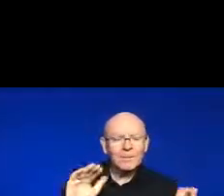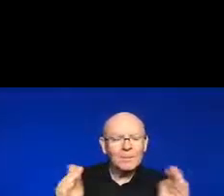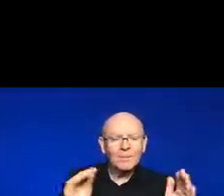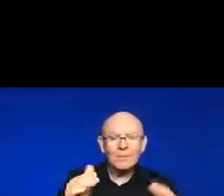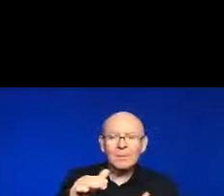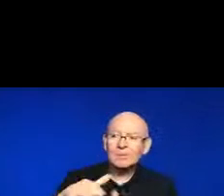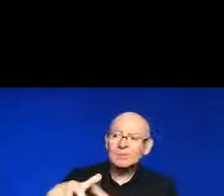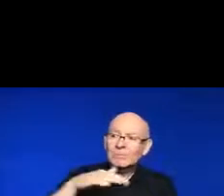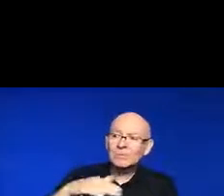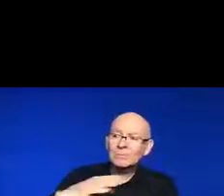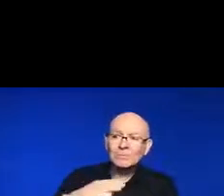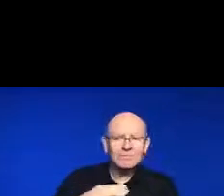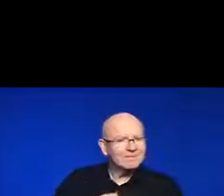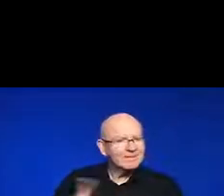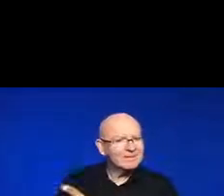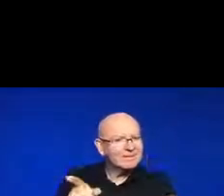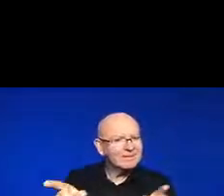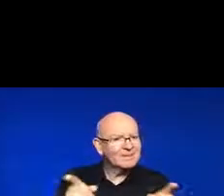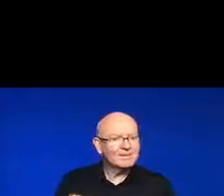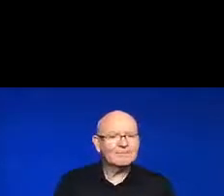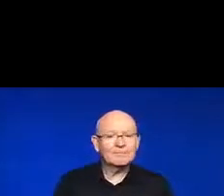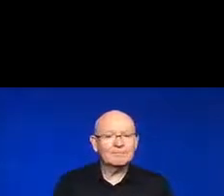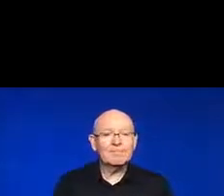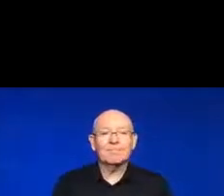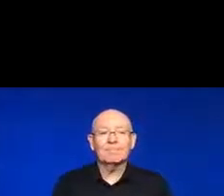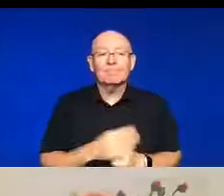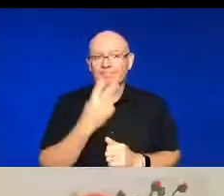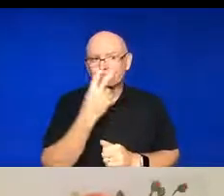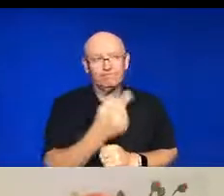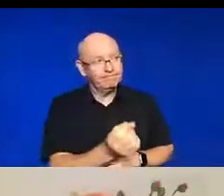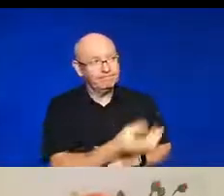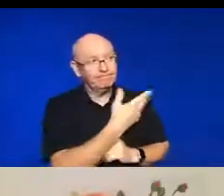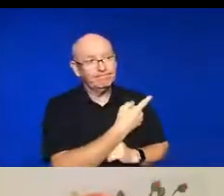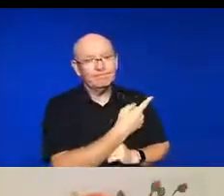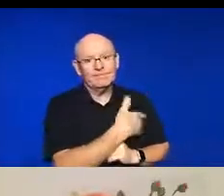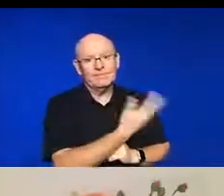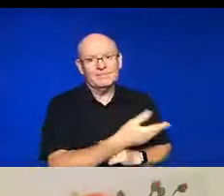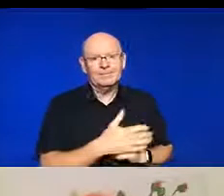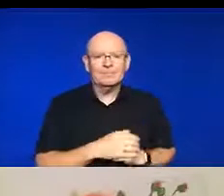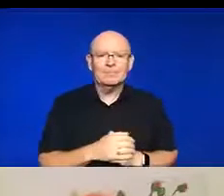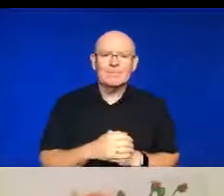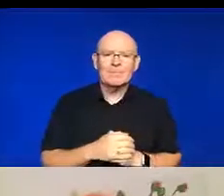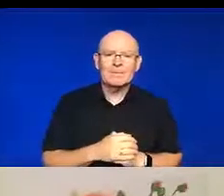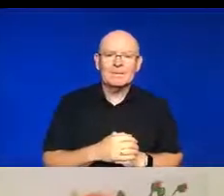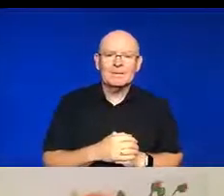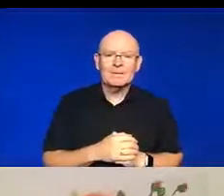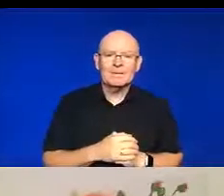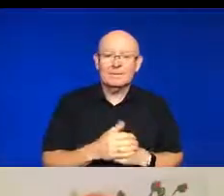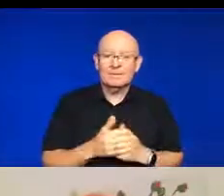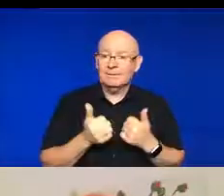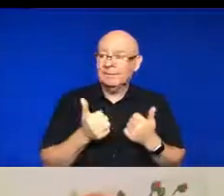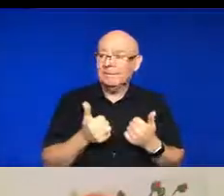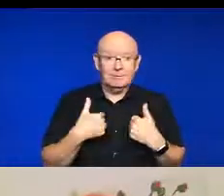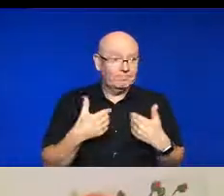It looked like we were going to start. Okay, if I could get the next slide as soon as possible, which is just to explain what our agenda